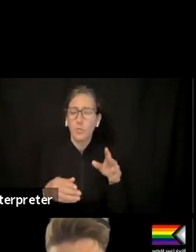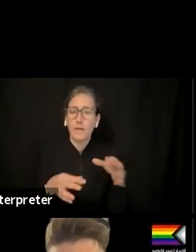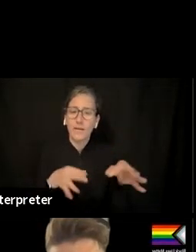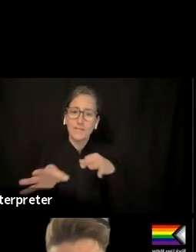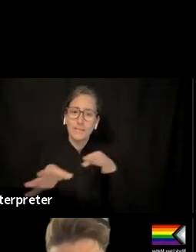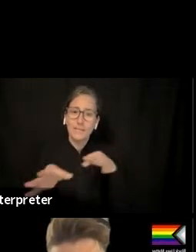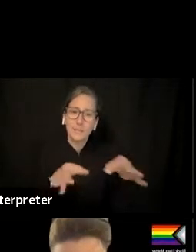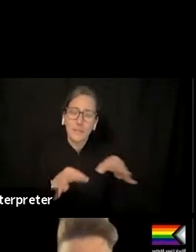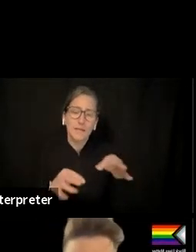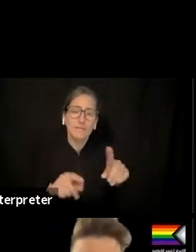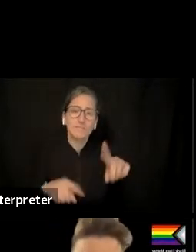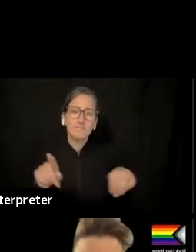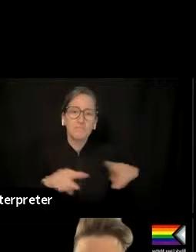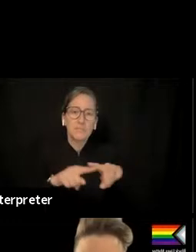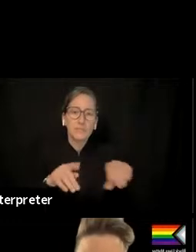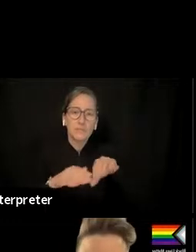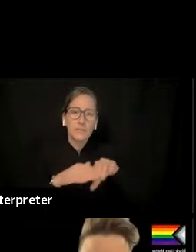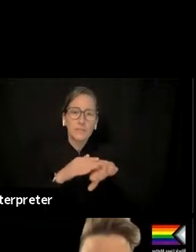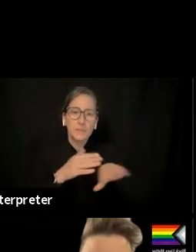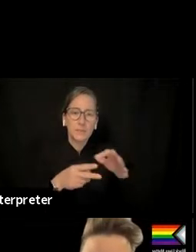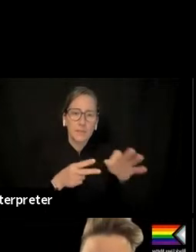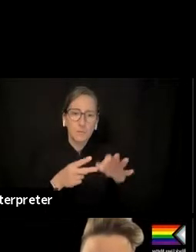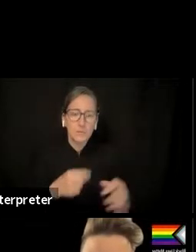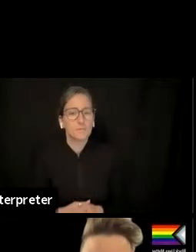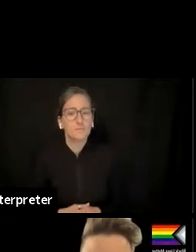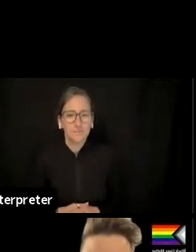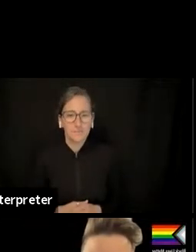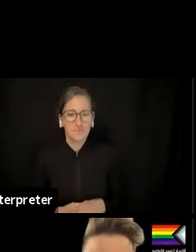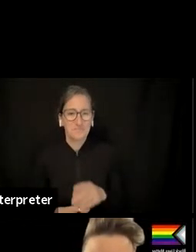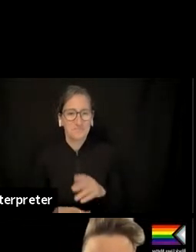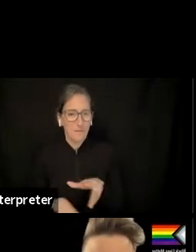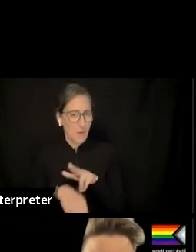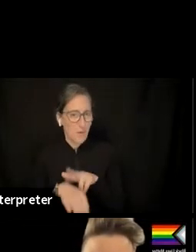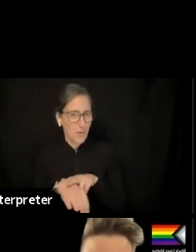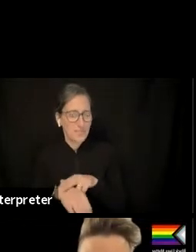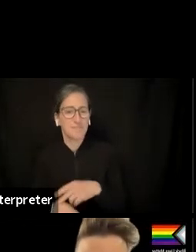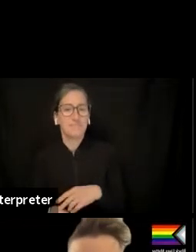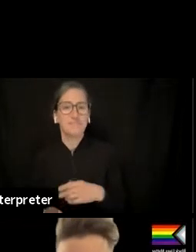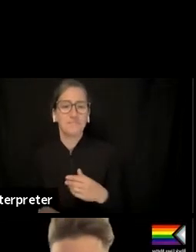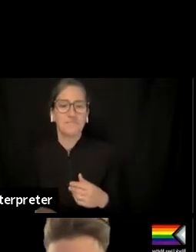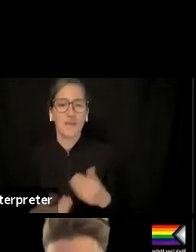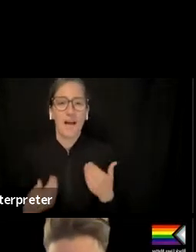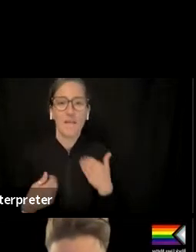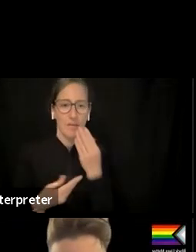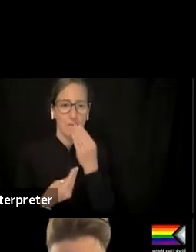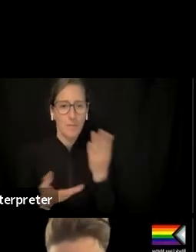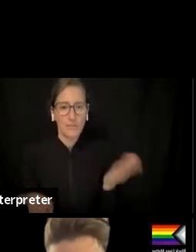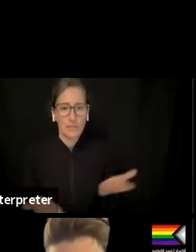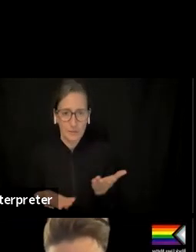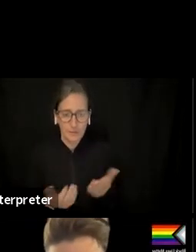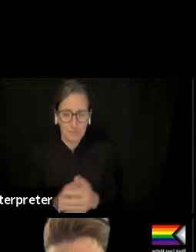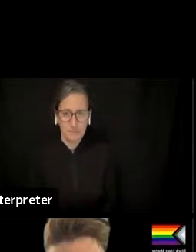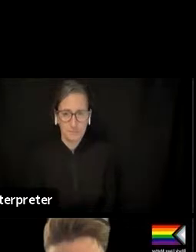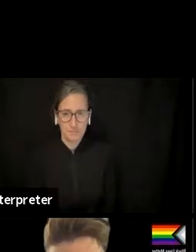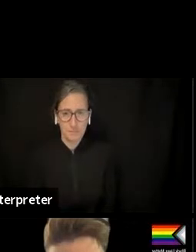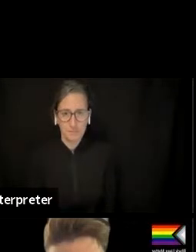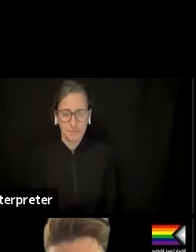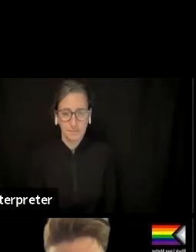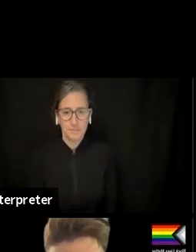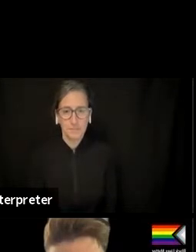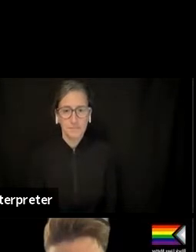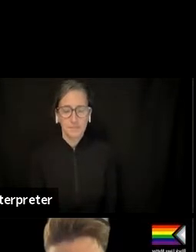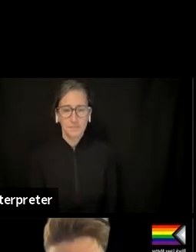this meeting? Absolutely. I have those right here. And